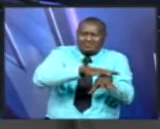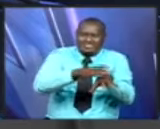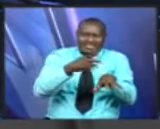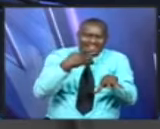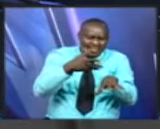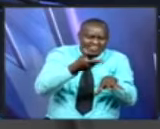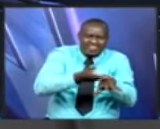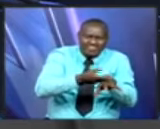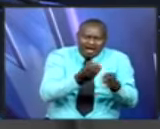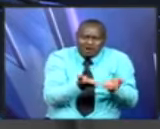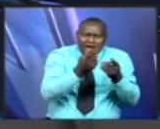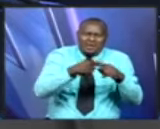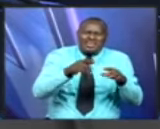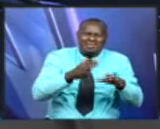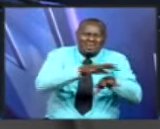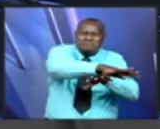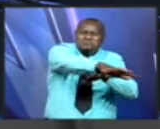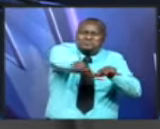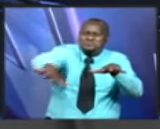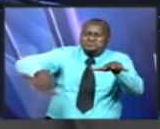of a sea of underdevelopment.